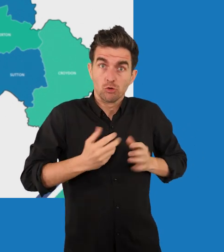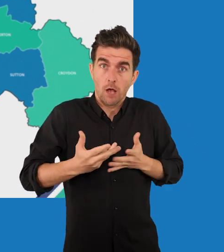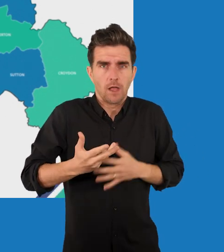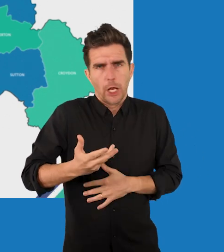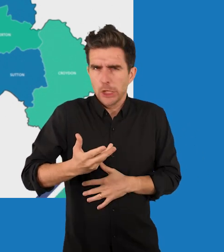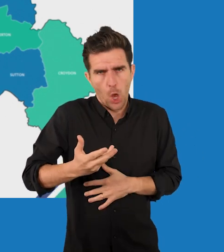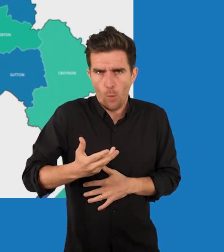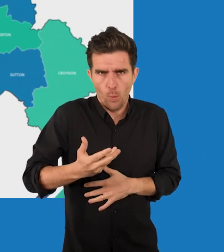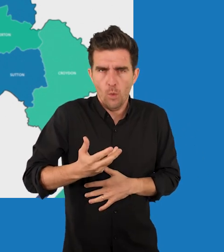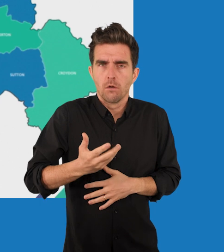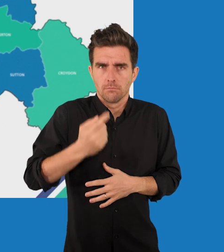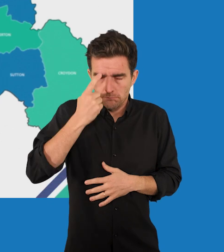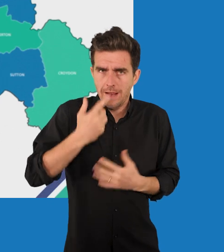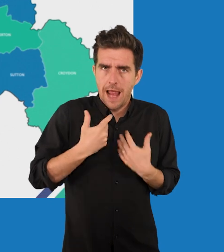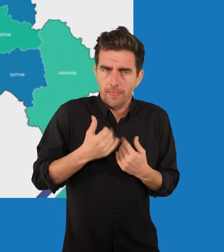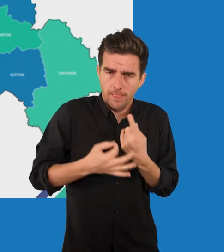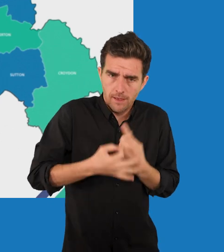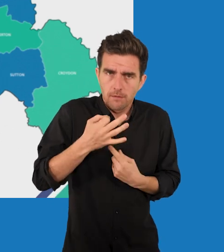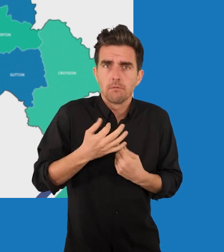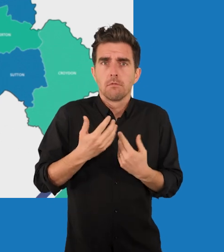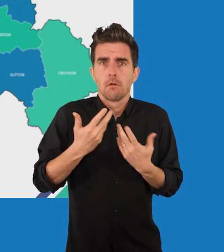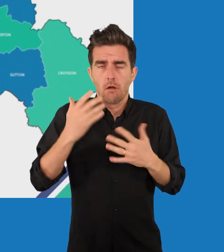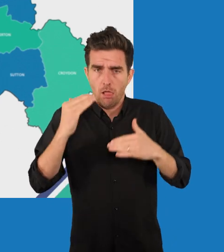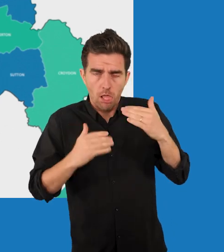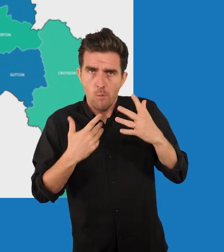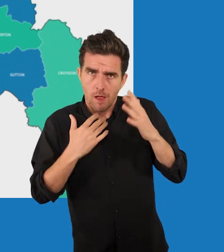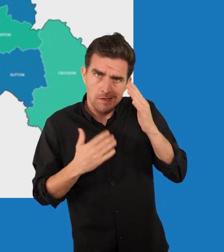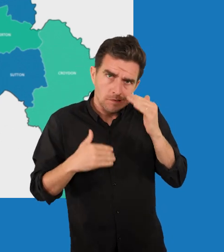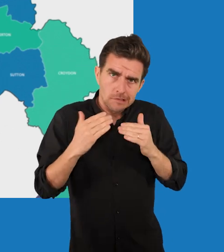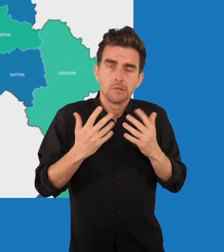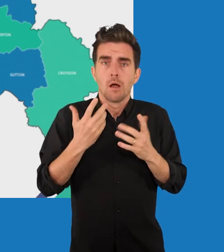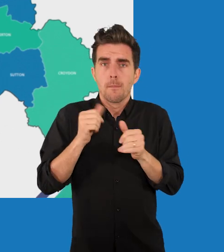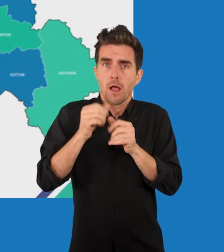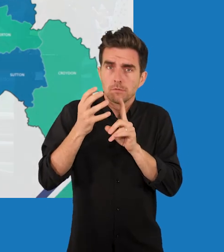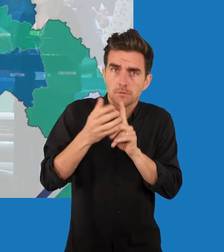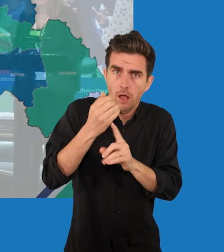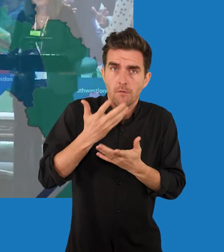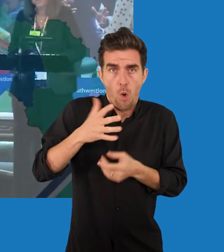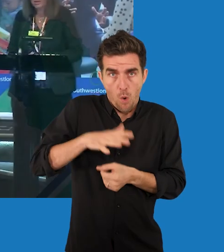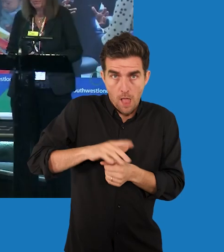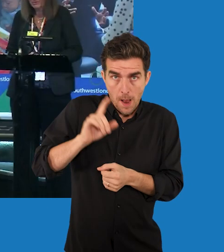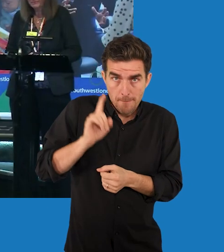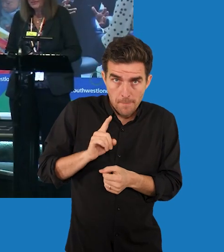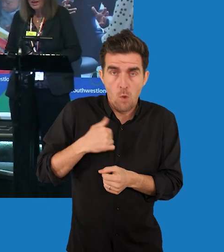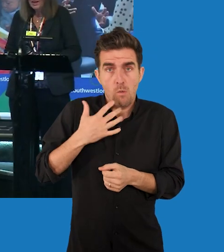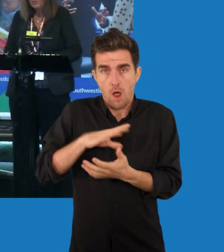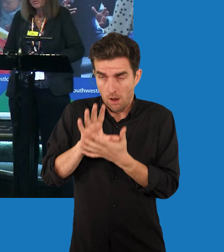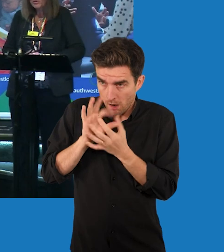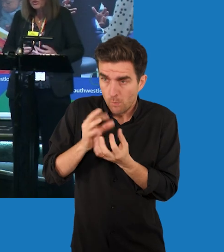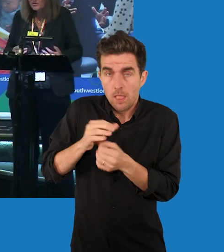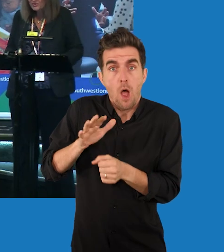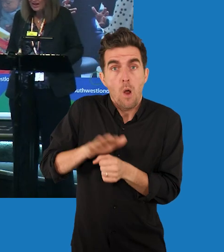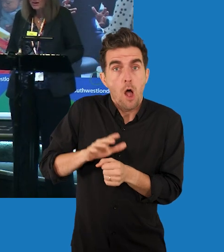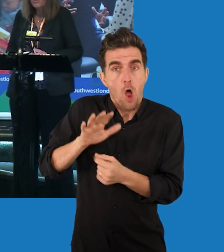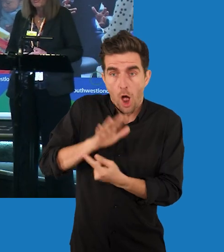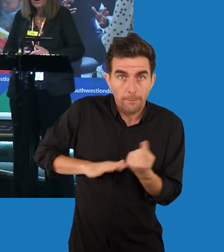not just about the money and delivery of services, they're about health improvement, health inequalities, better outcomes for our local people. And we want to